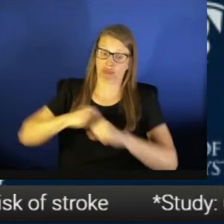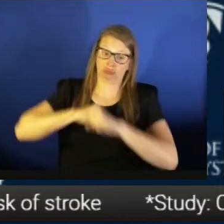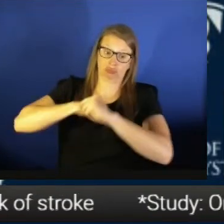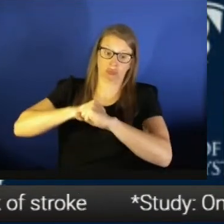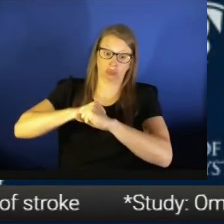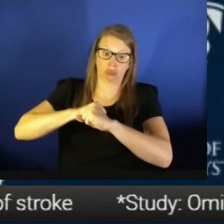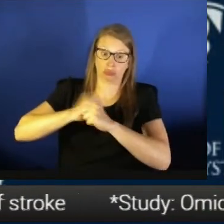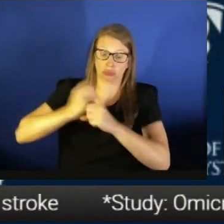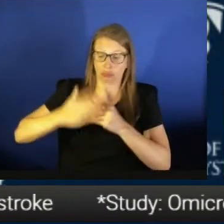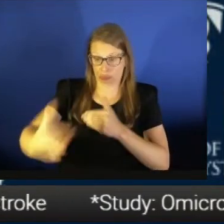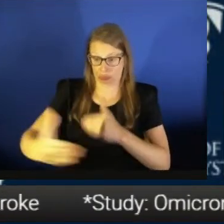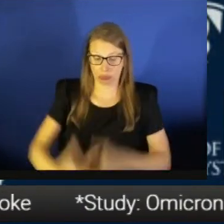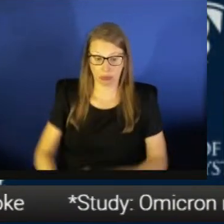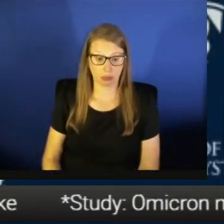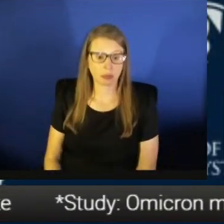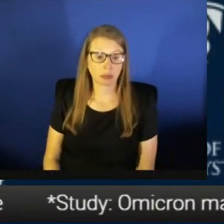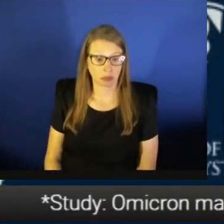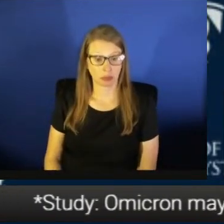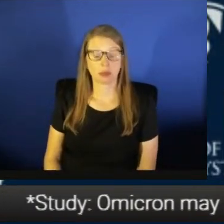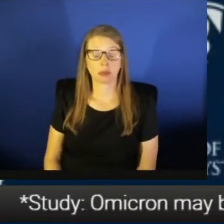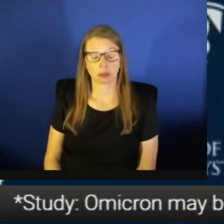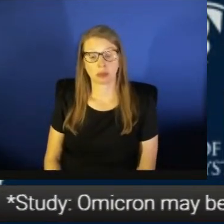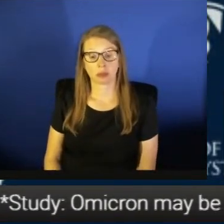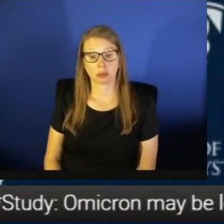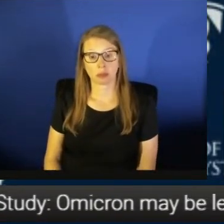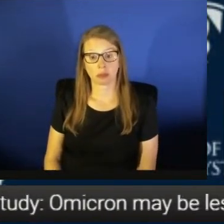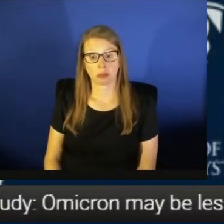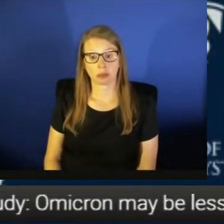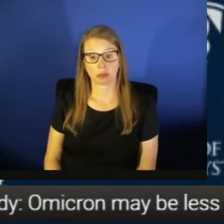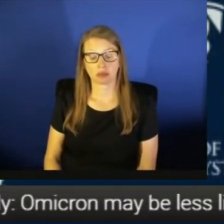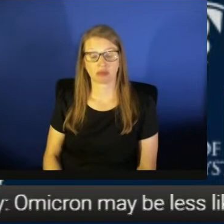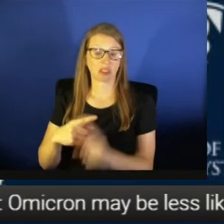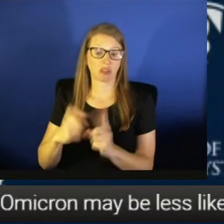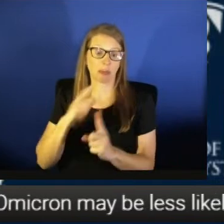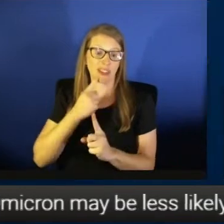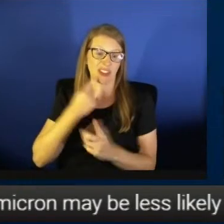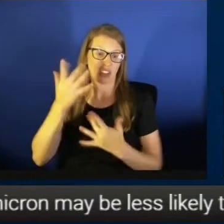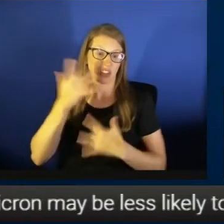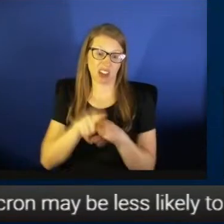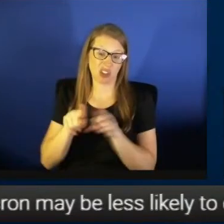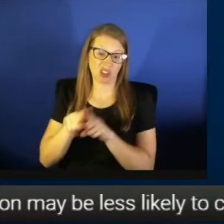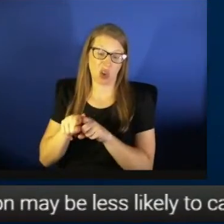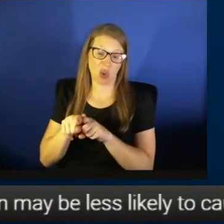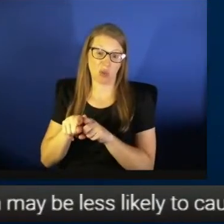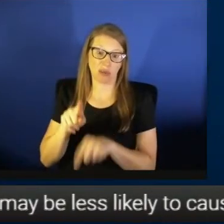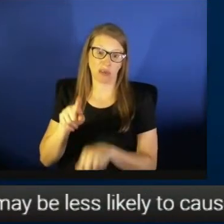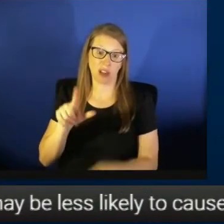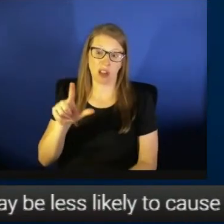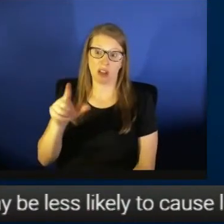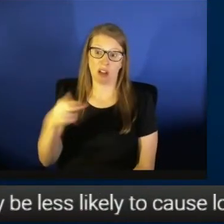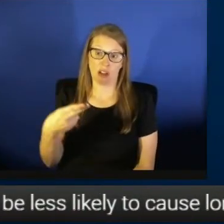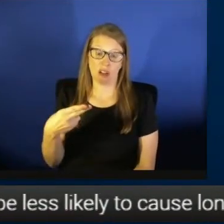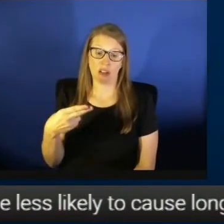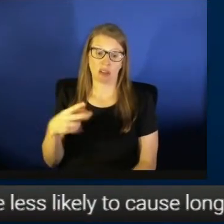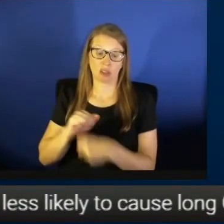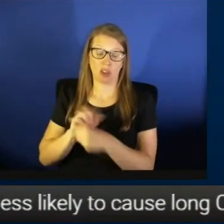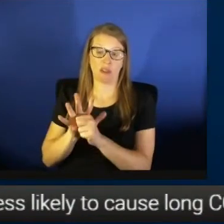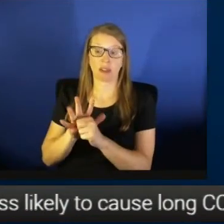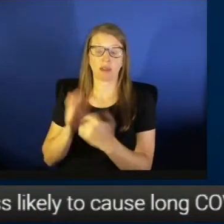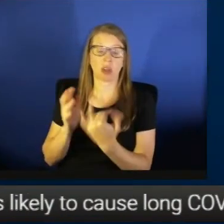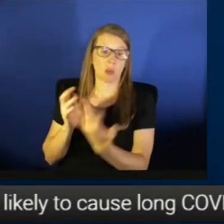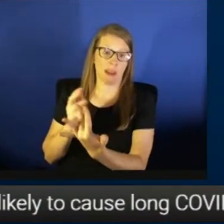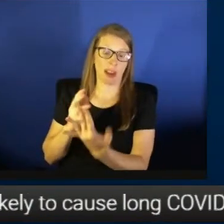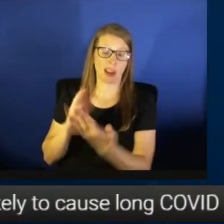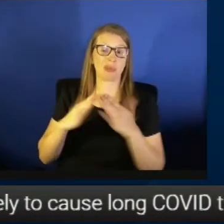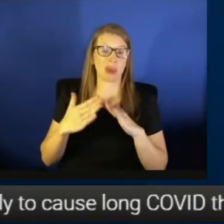moving down the road, especially against severe disease and possibly even long COVID. All right, hang tight because I've got some community questions already coming through